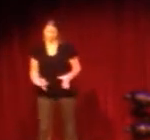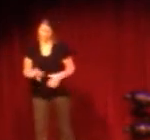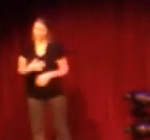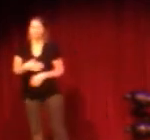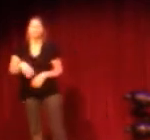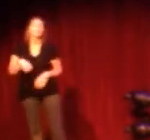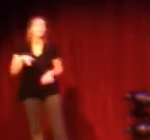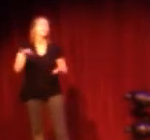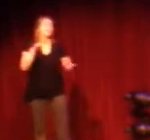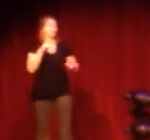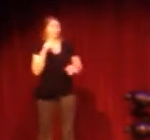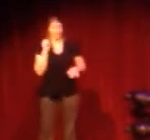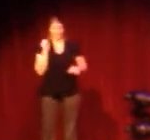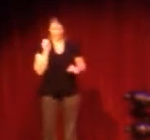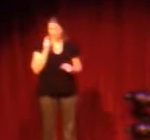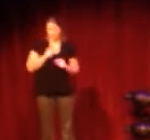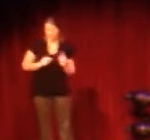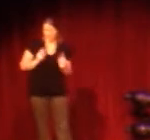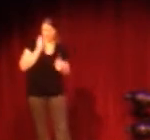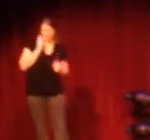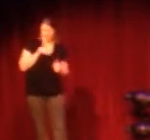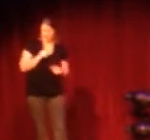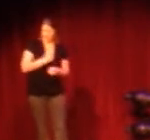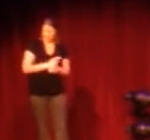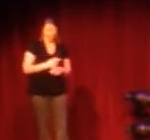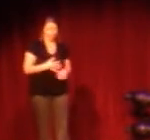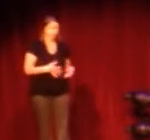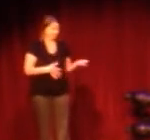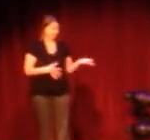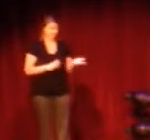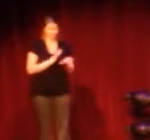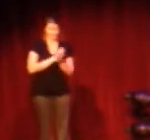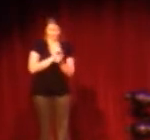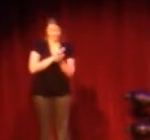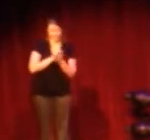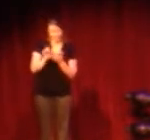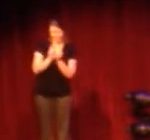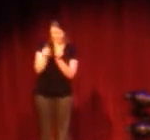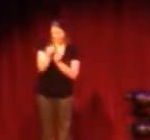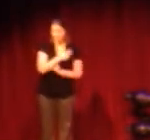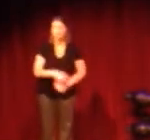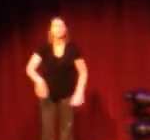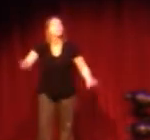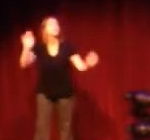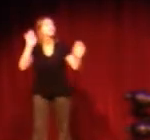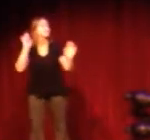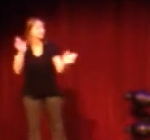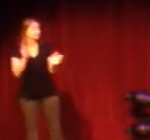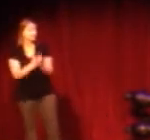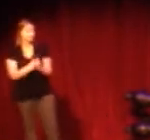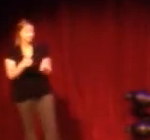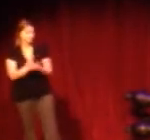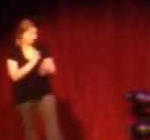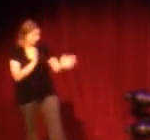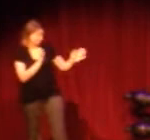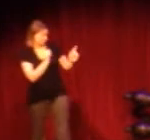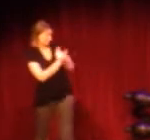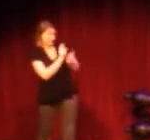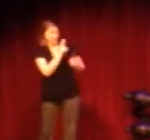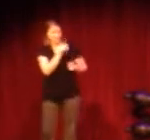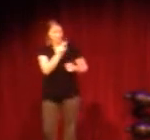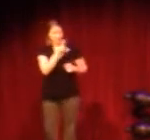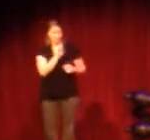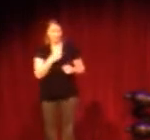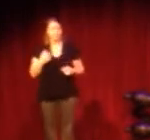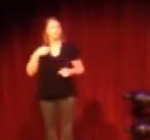You totally can't tell, right? No. It's very nice to meet you. Alright, everybody. You got to meet Vince. Well, I'm Dan.